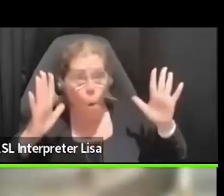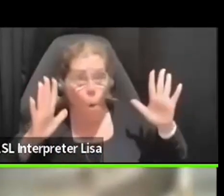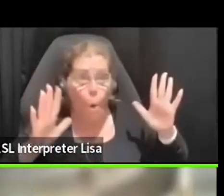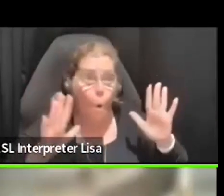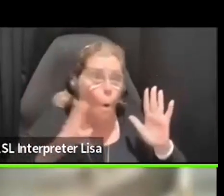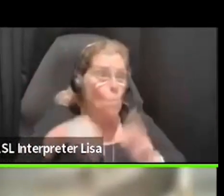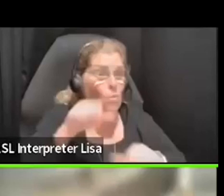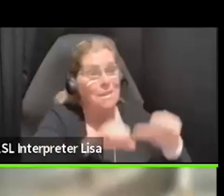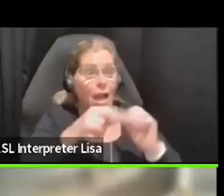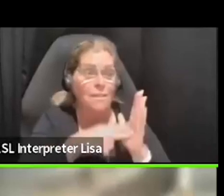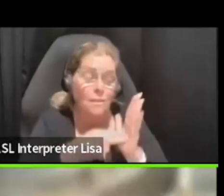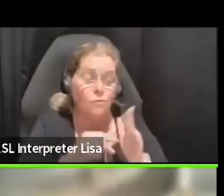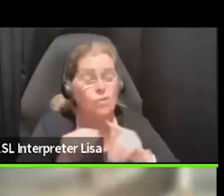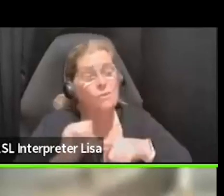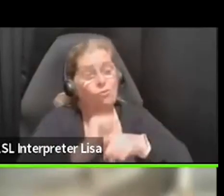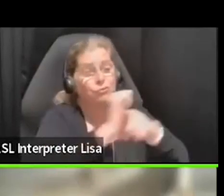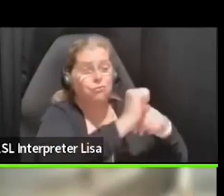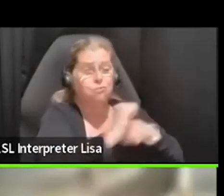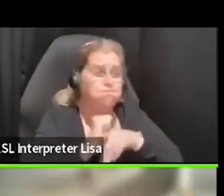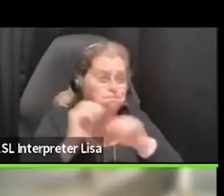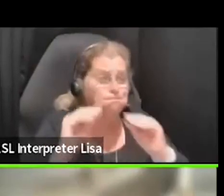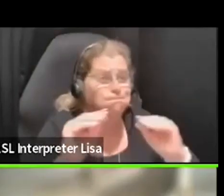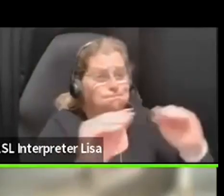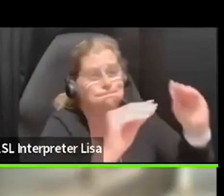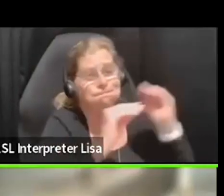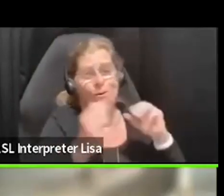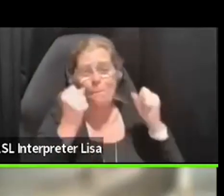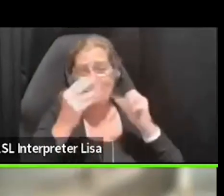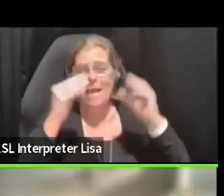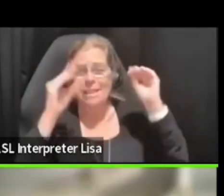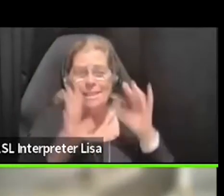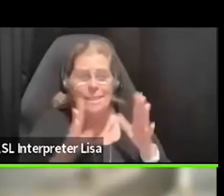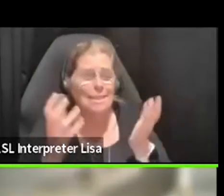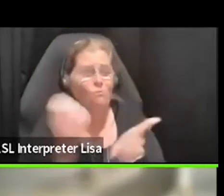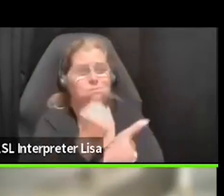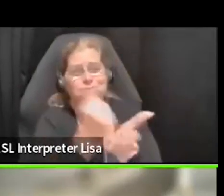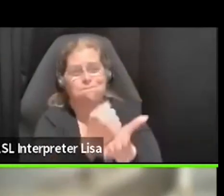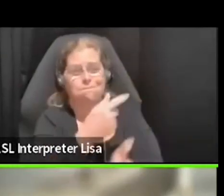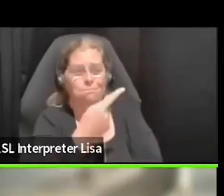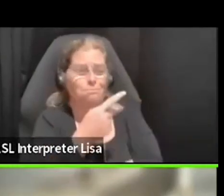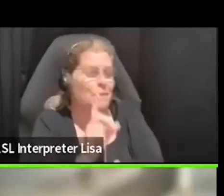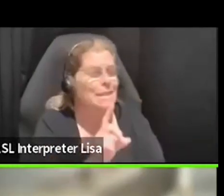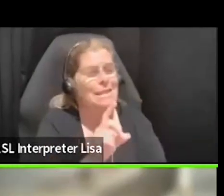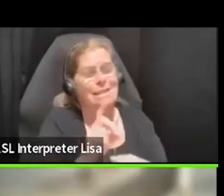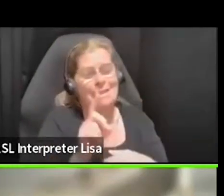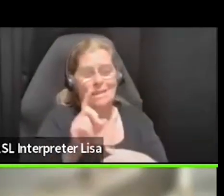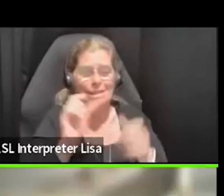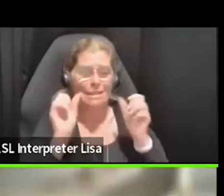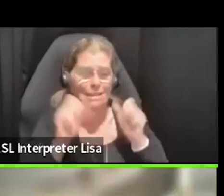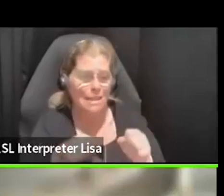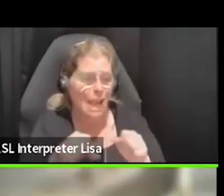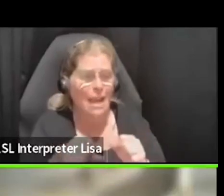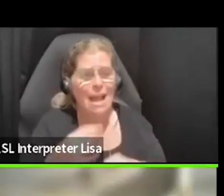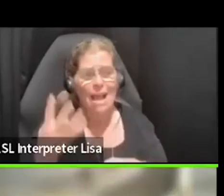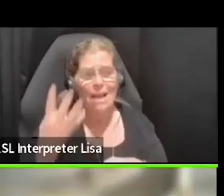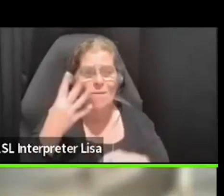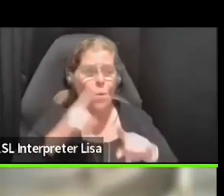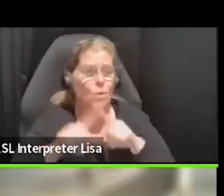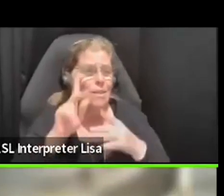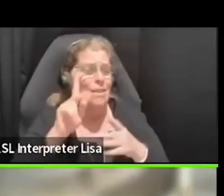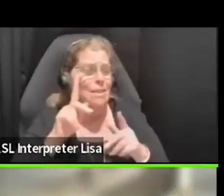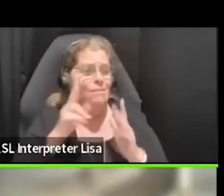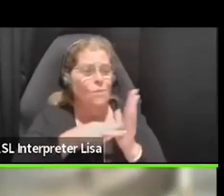trainings, and many, many different teachers can get professional development, get certifications. I have like 4 different reading programs I've